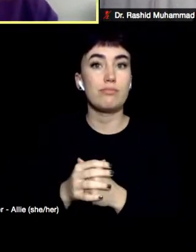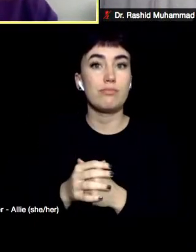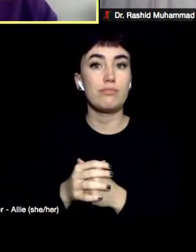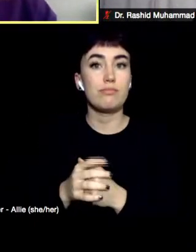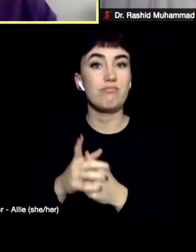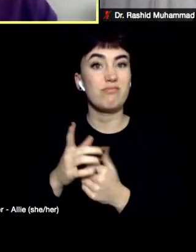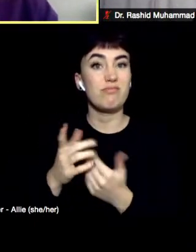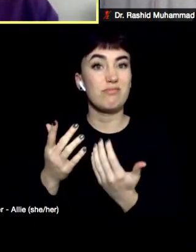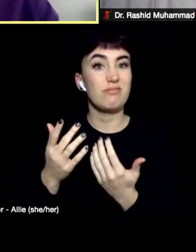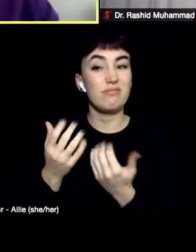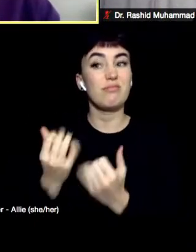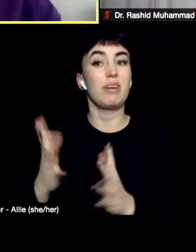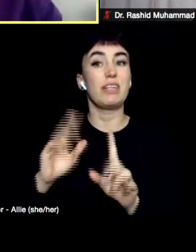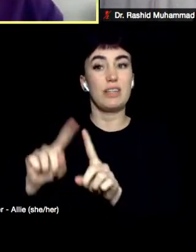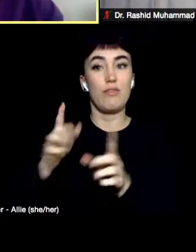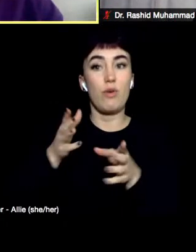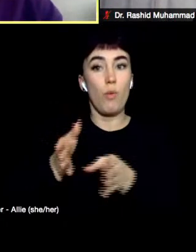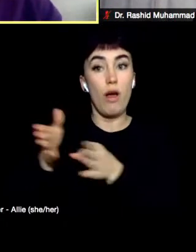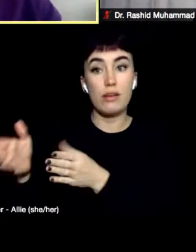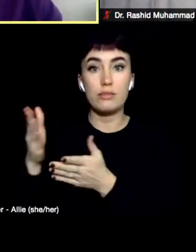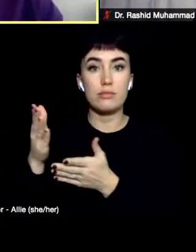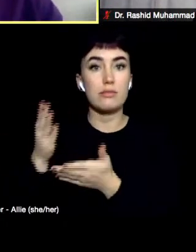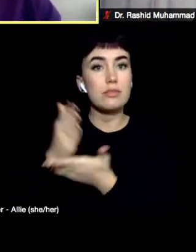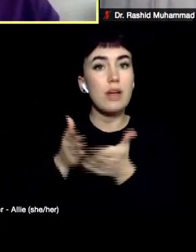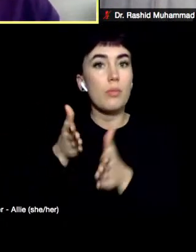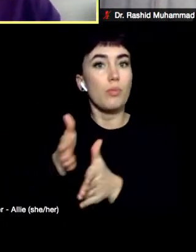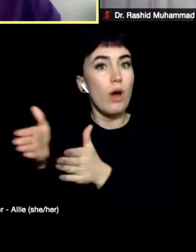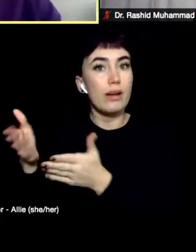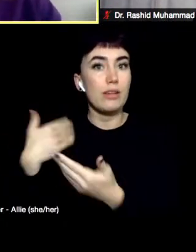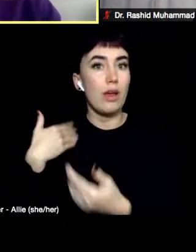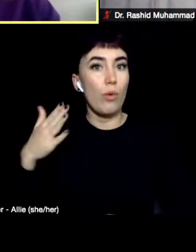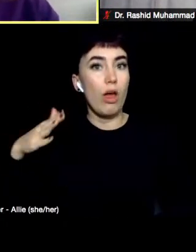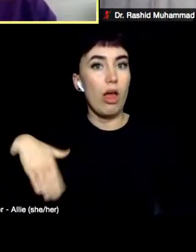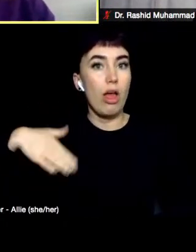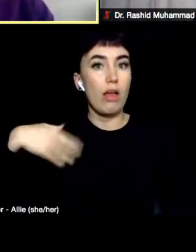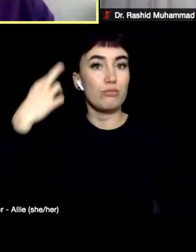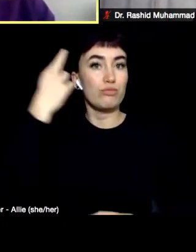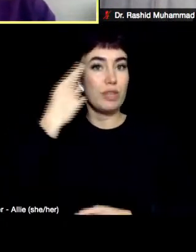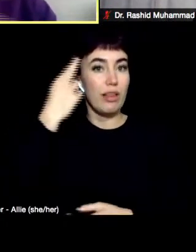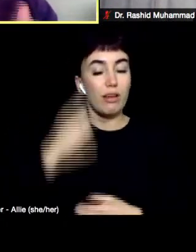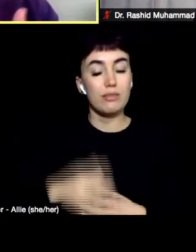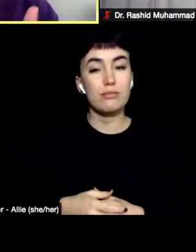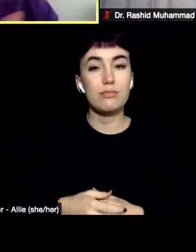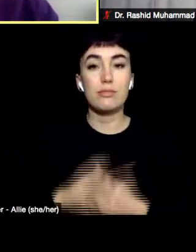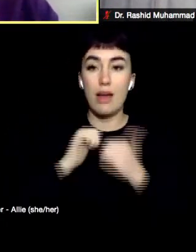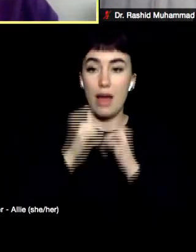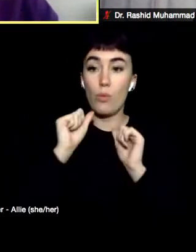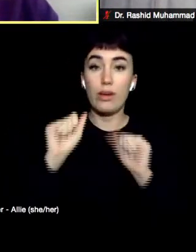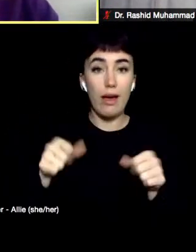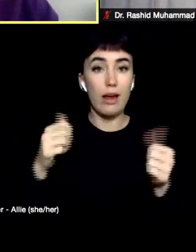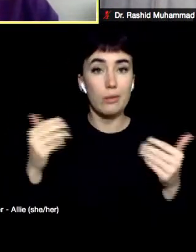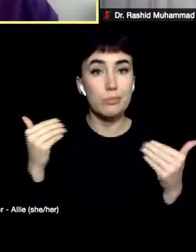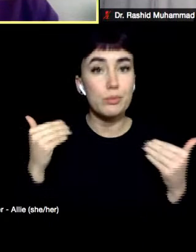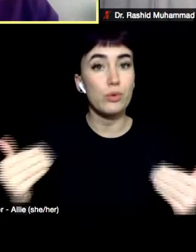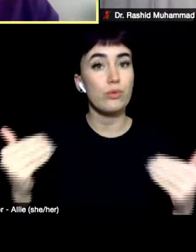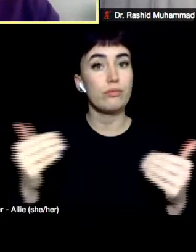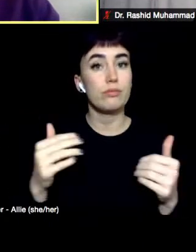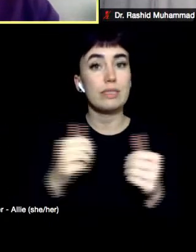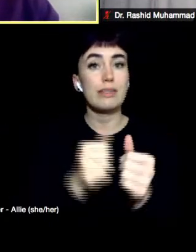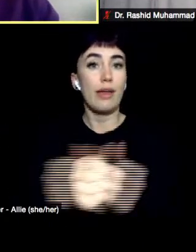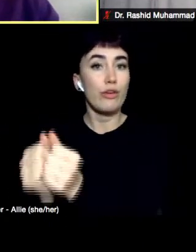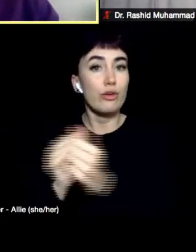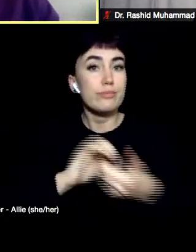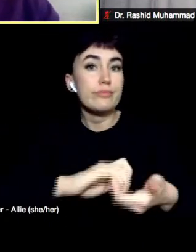many ways, some of which we are not even aware of yet, on how we can move forward collectively in